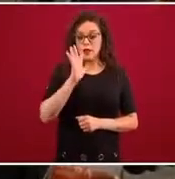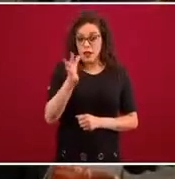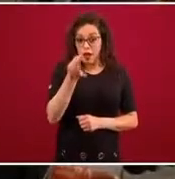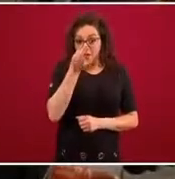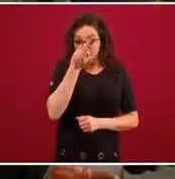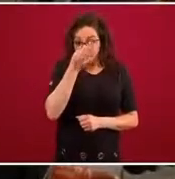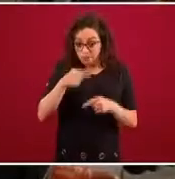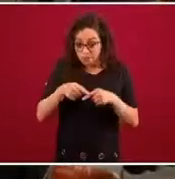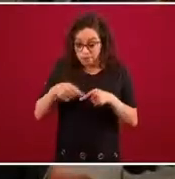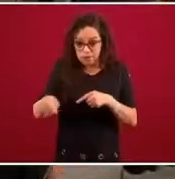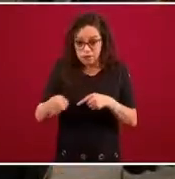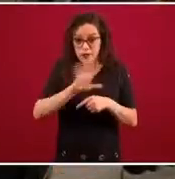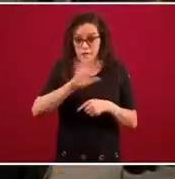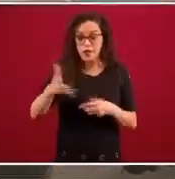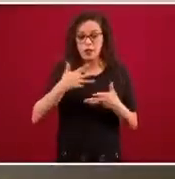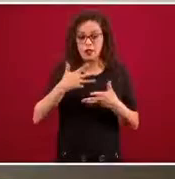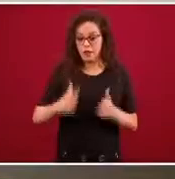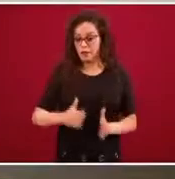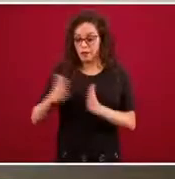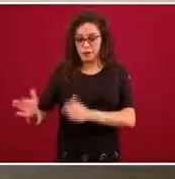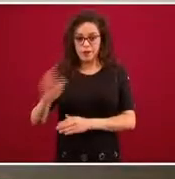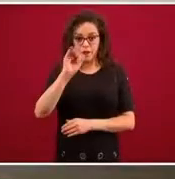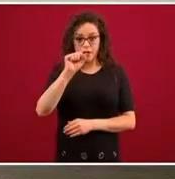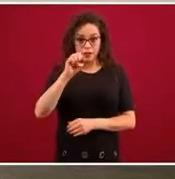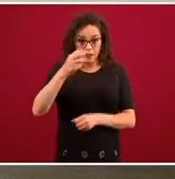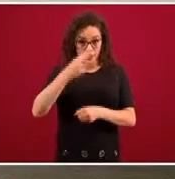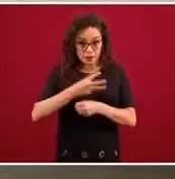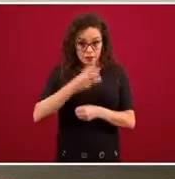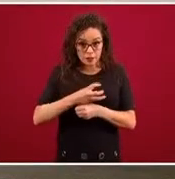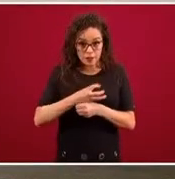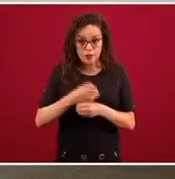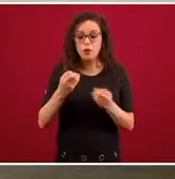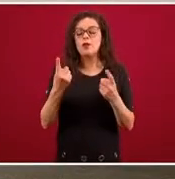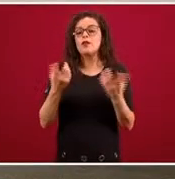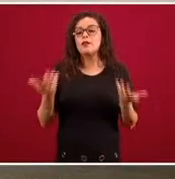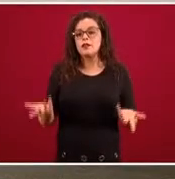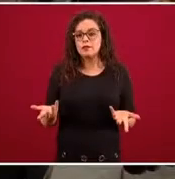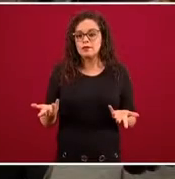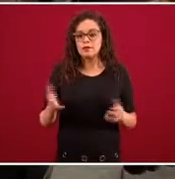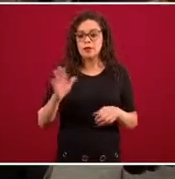phase 3? I know this is not an overnight thing, but